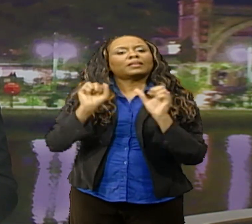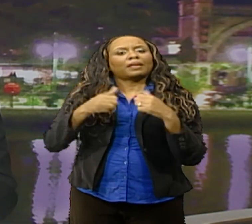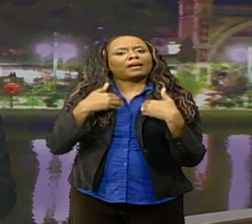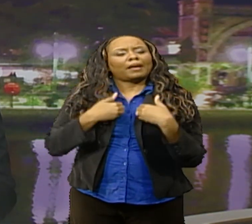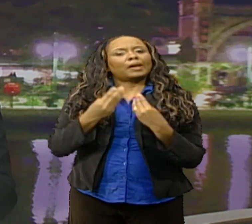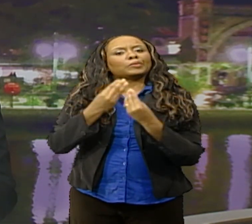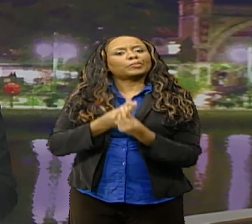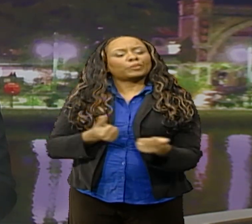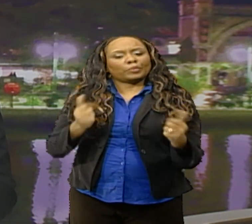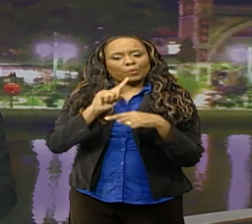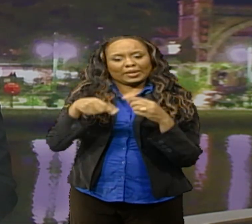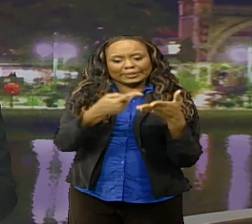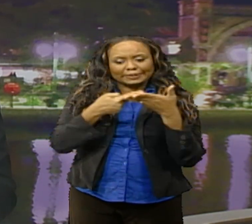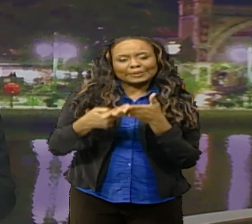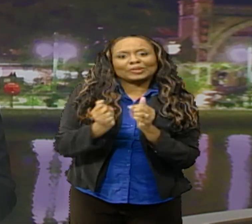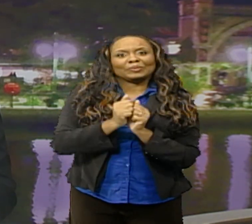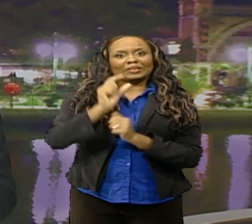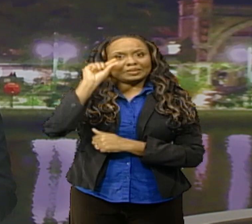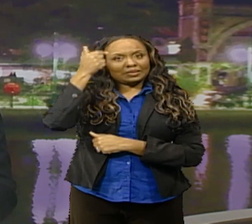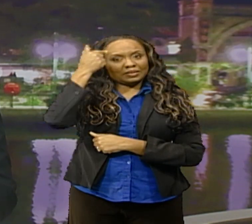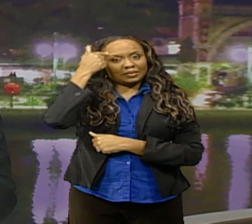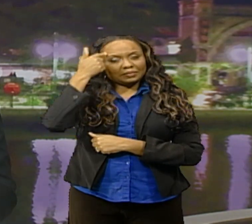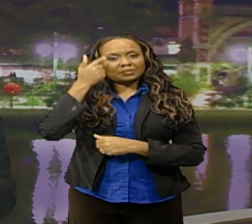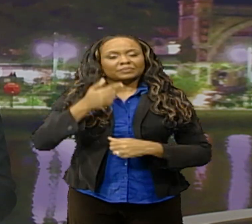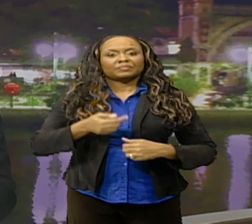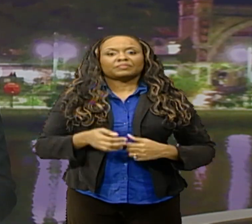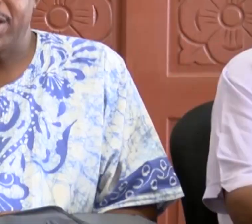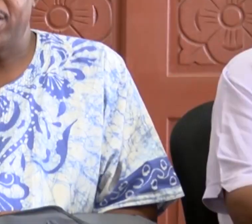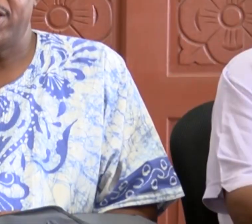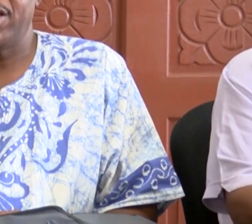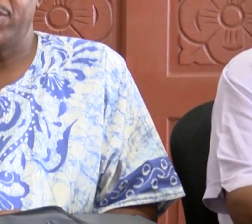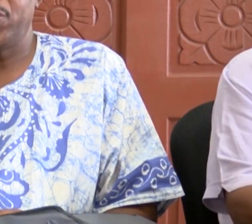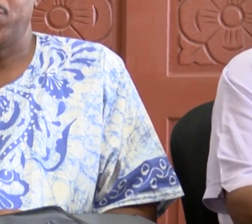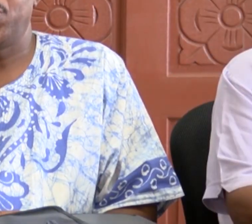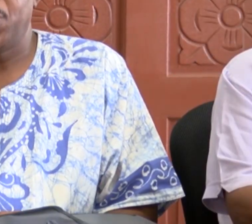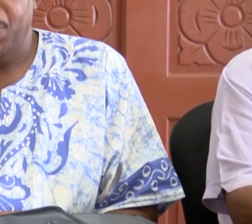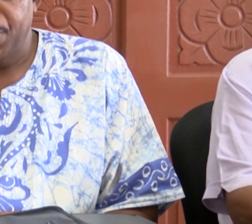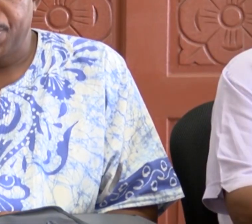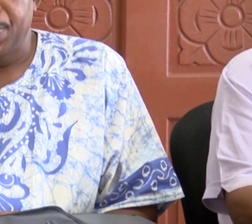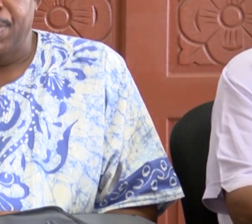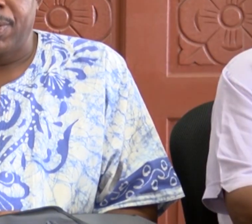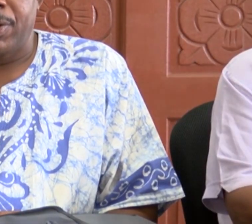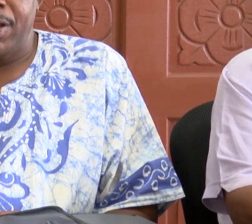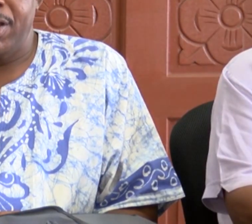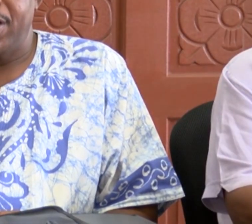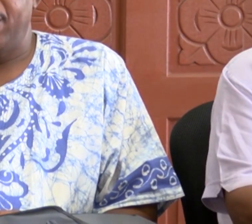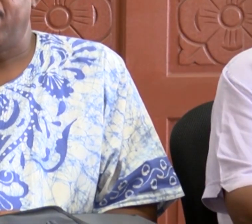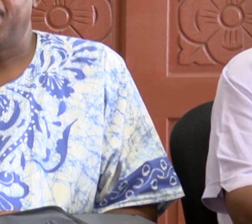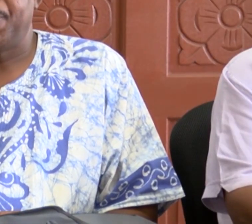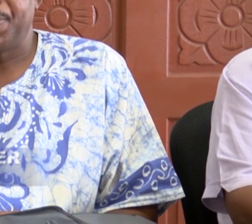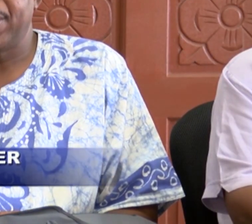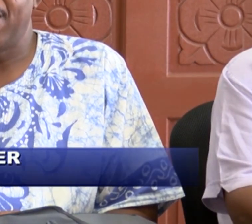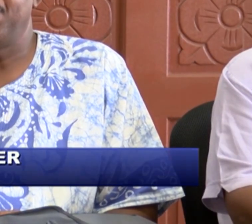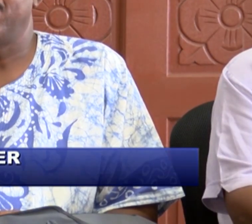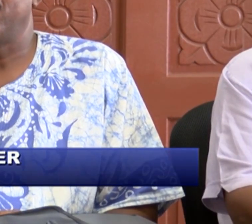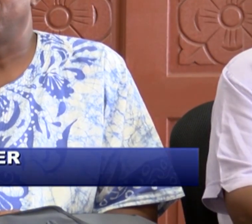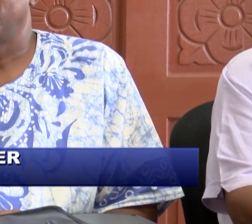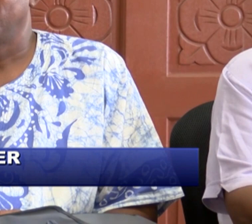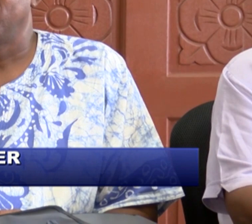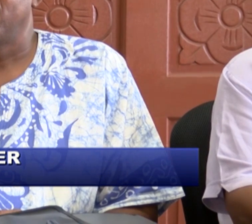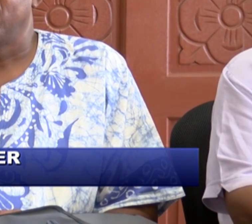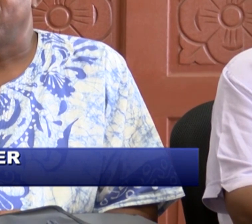reaped from collaborations with government. We have long been looking to see a